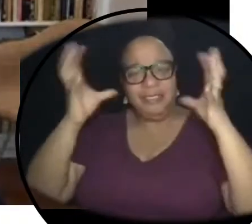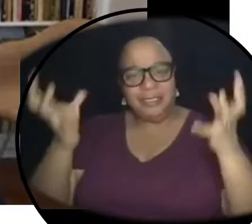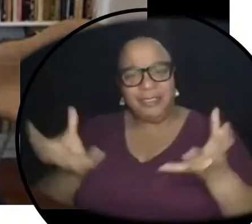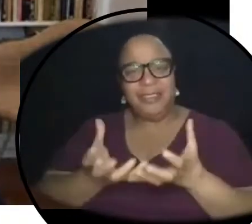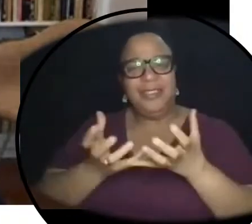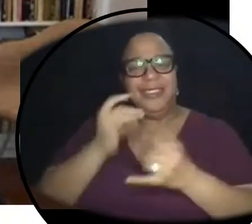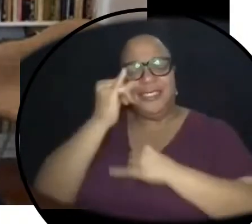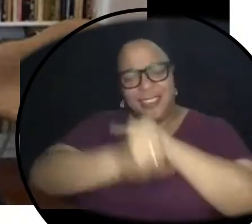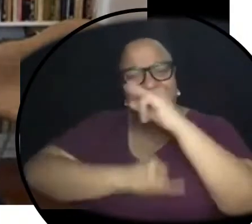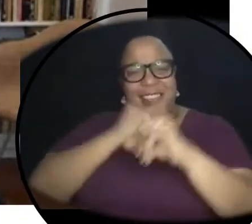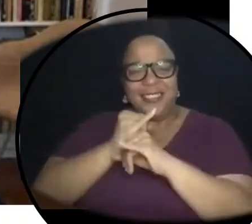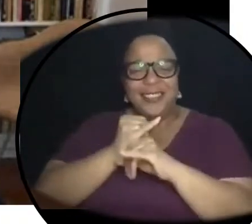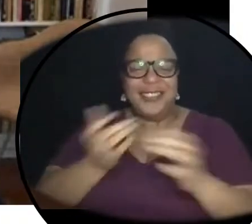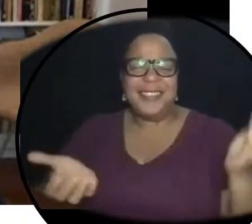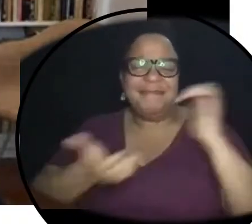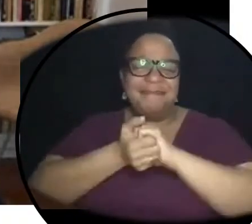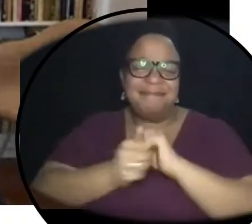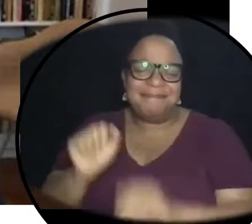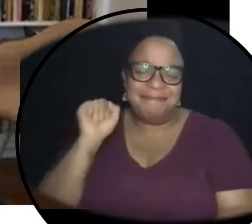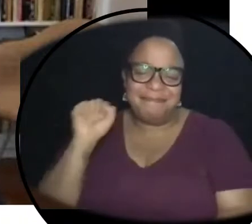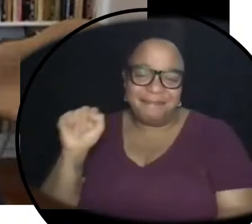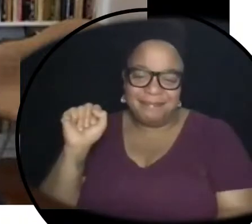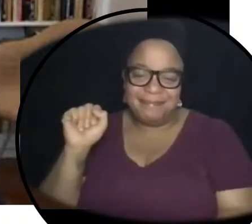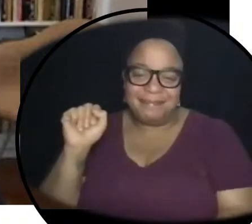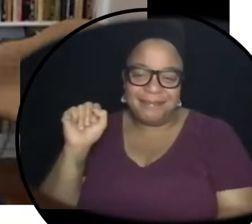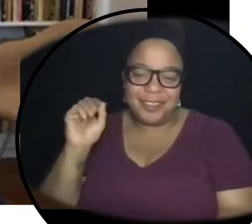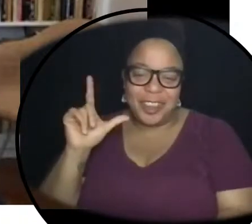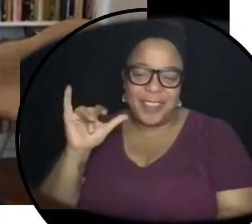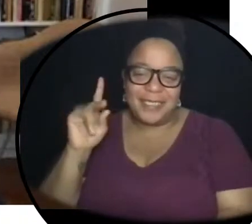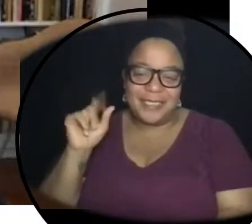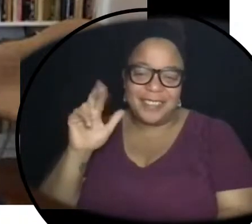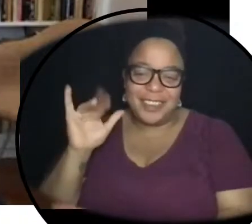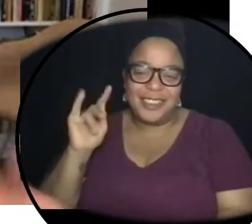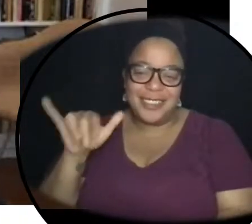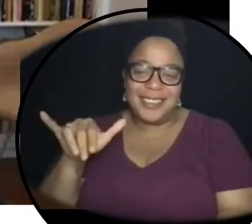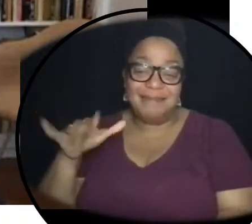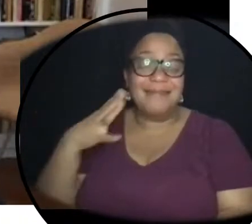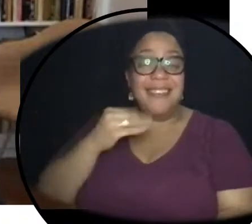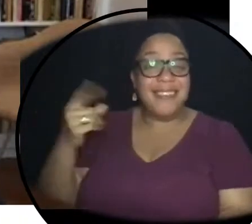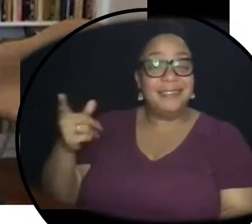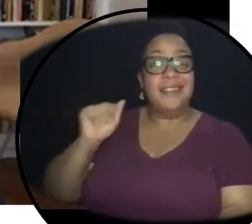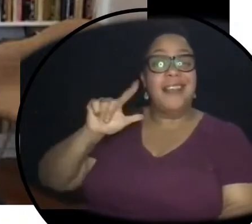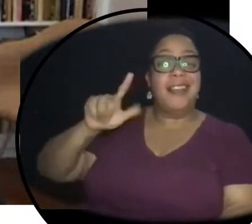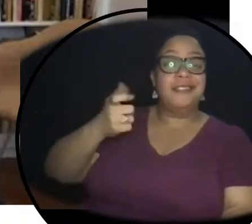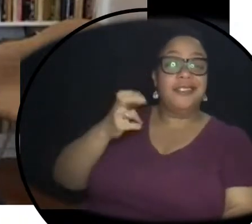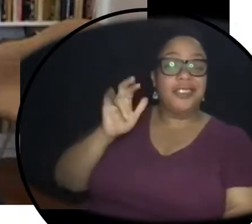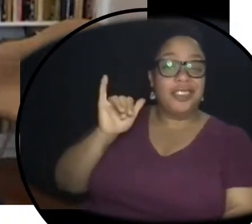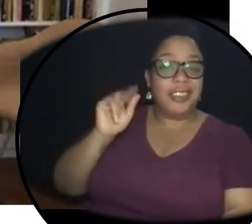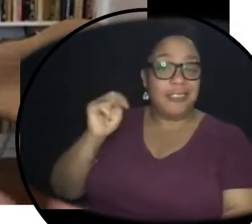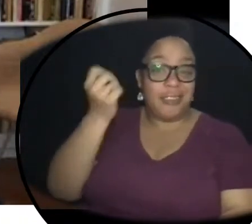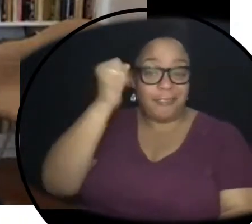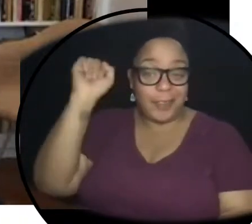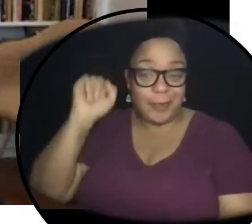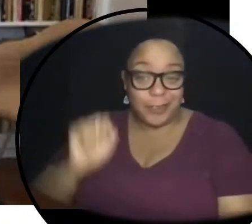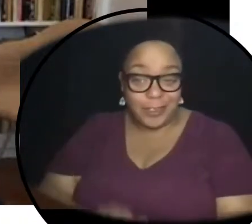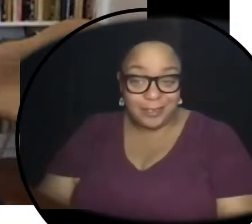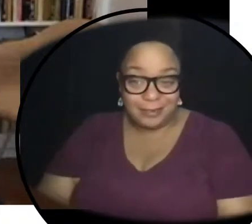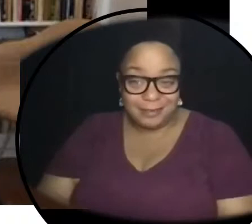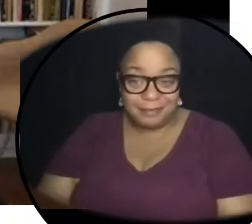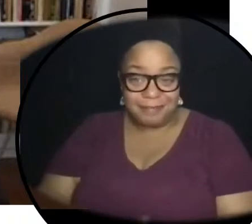The Attica Uprising took place in 1971 when I myself was in